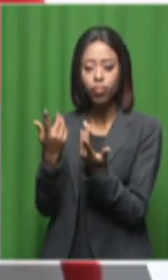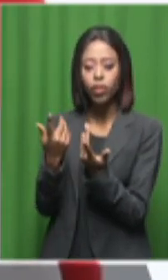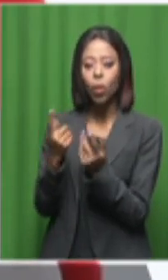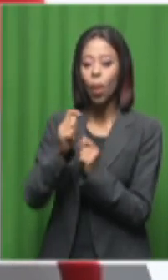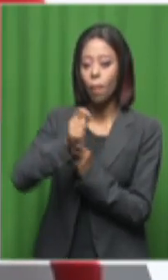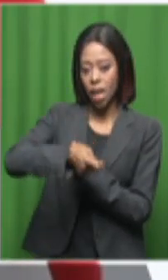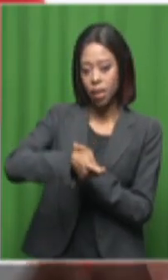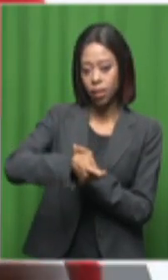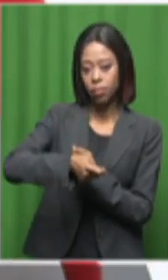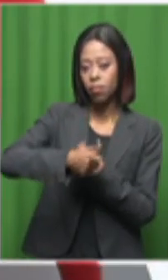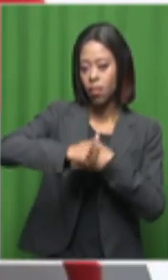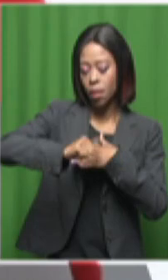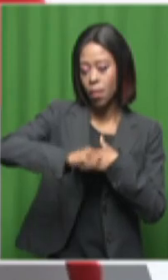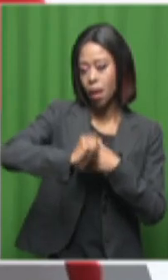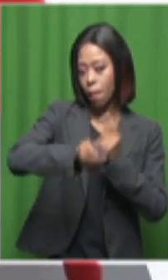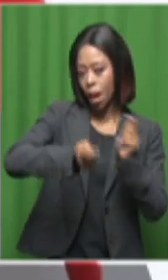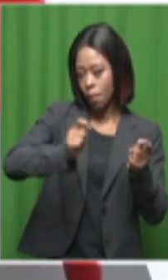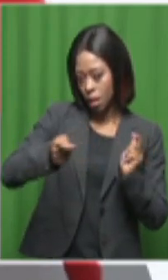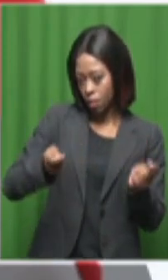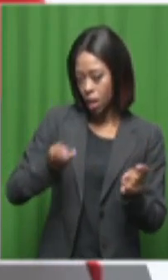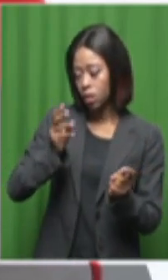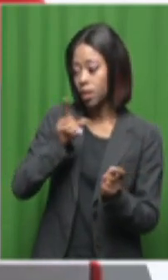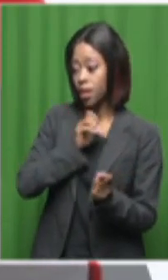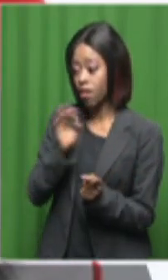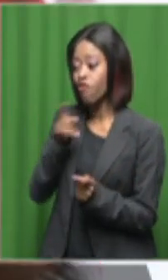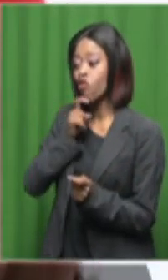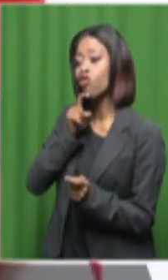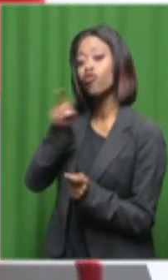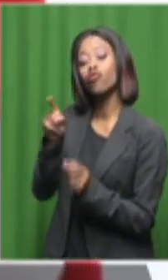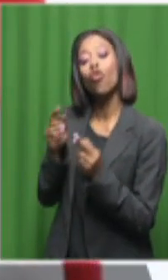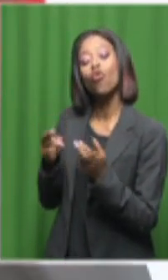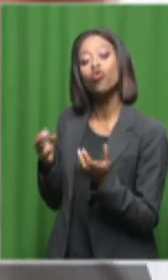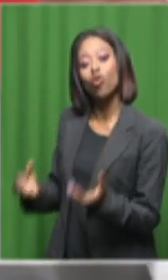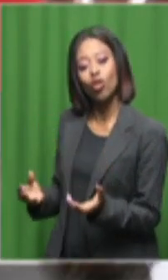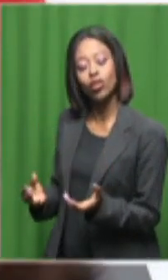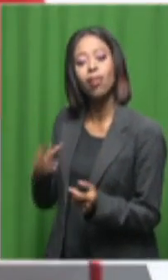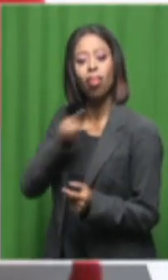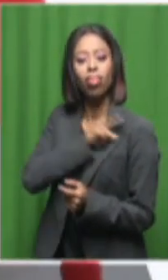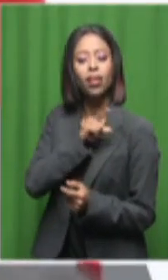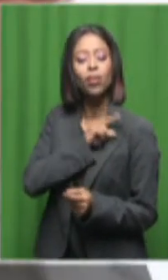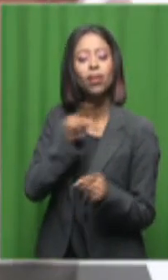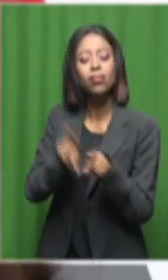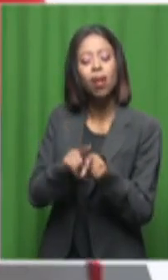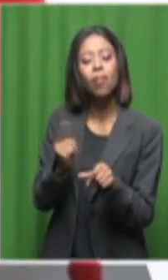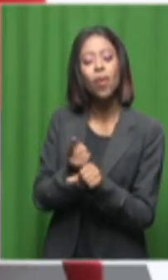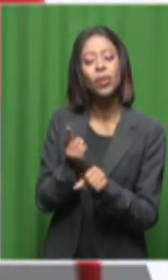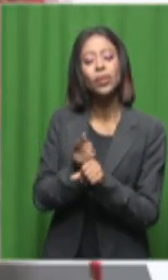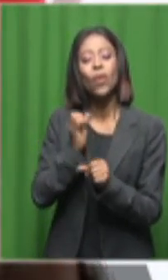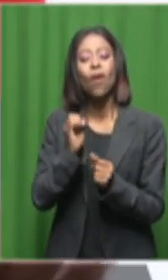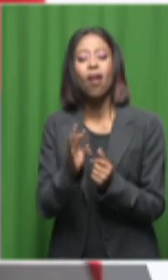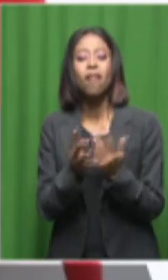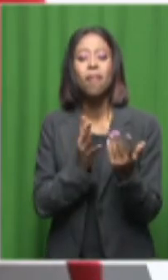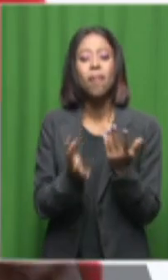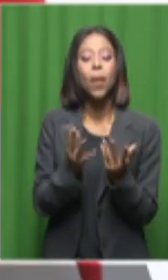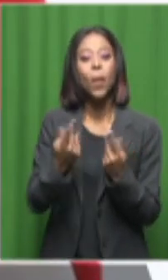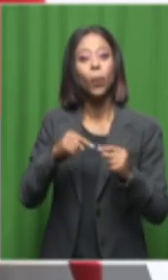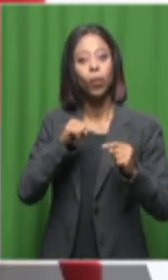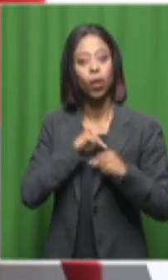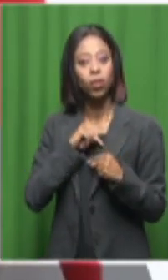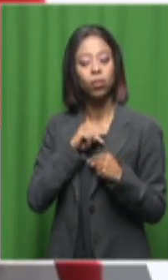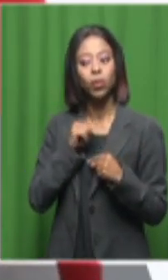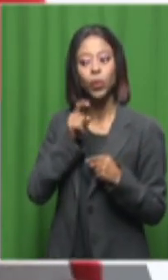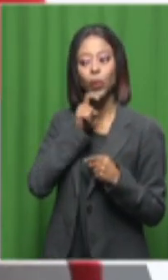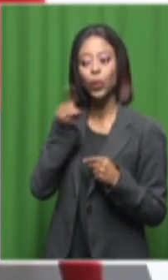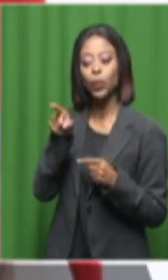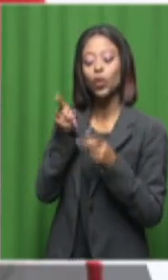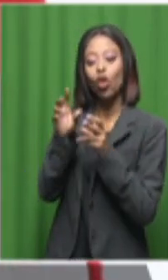premium associated with the exploitation of this resource. And that's why we see that as, if you like, an avenue for us to be